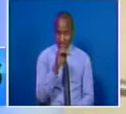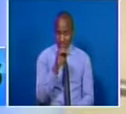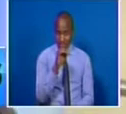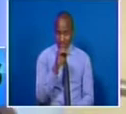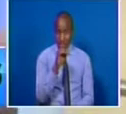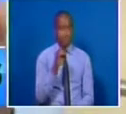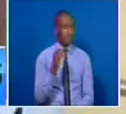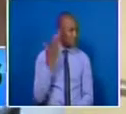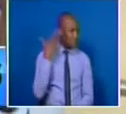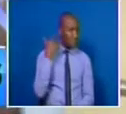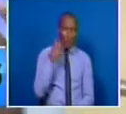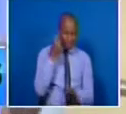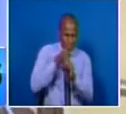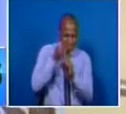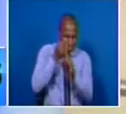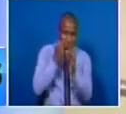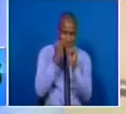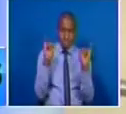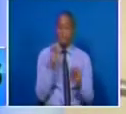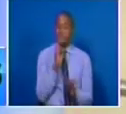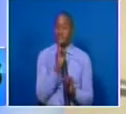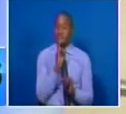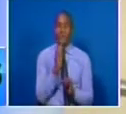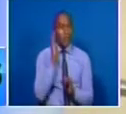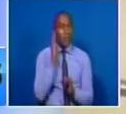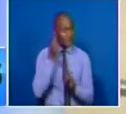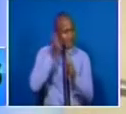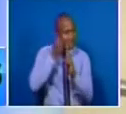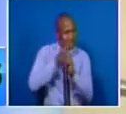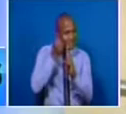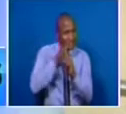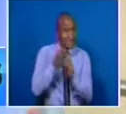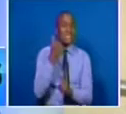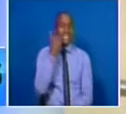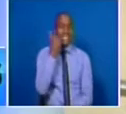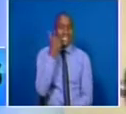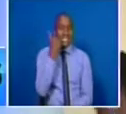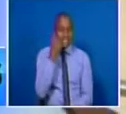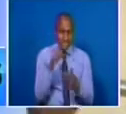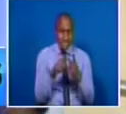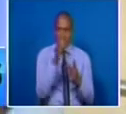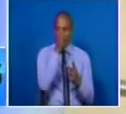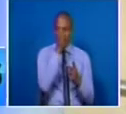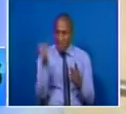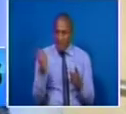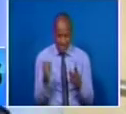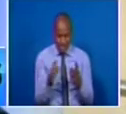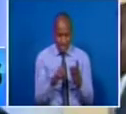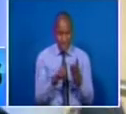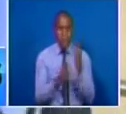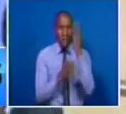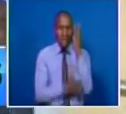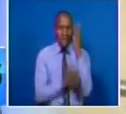our forefathers who fought for independence said they would be fighting disease, ignorance, and